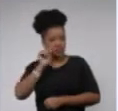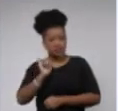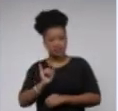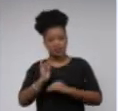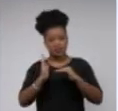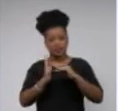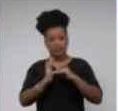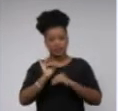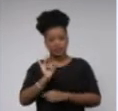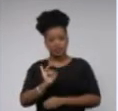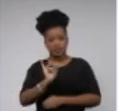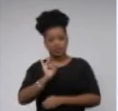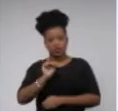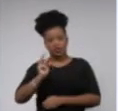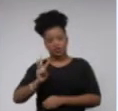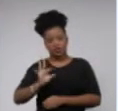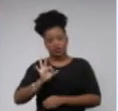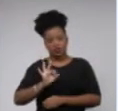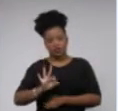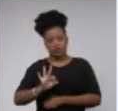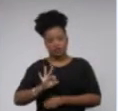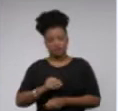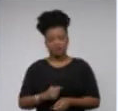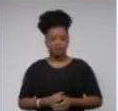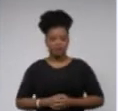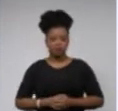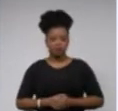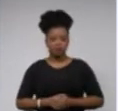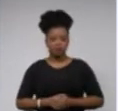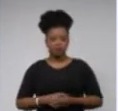8,547 hospitalized patients,